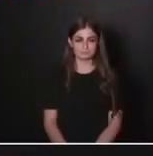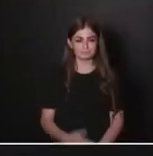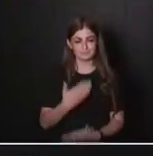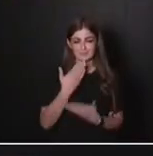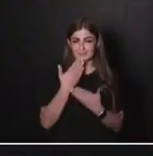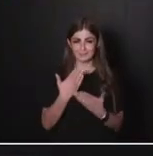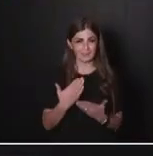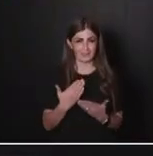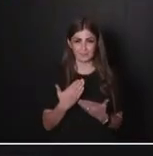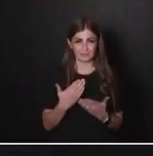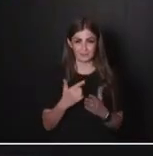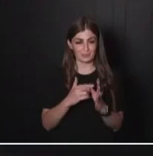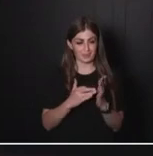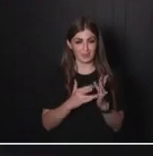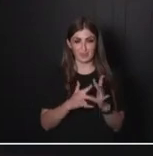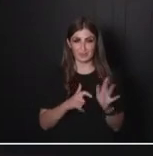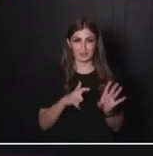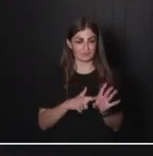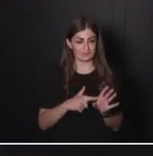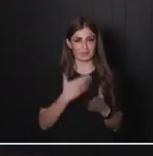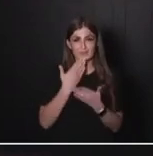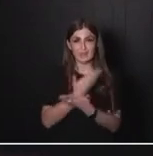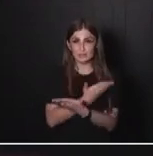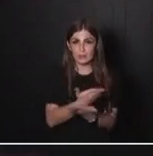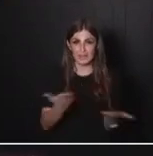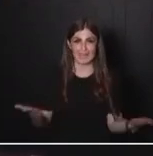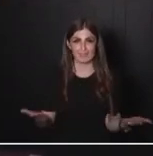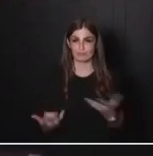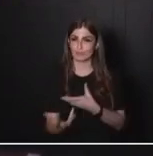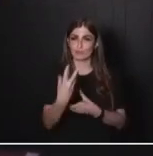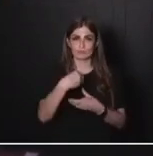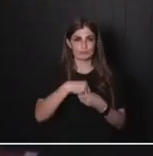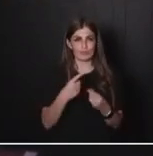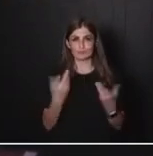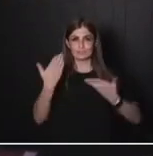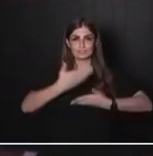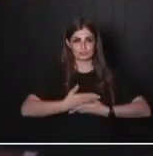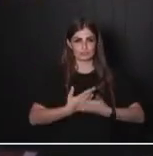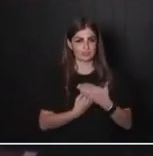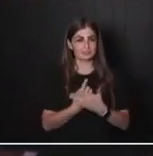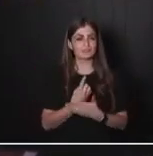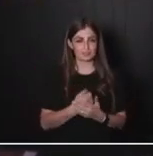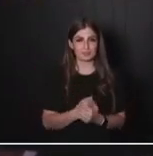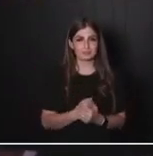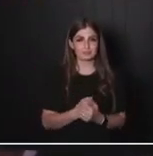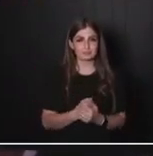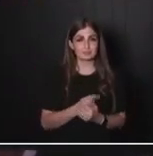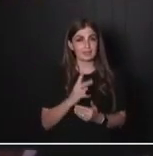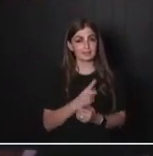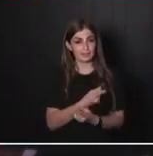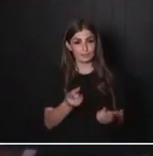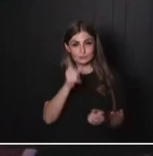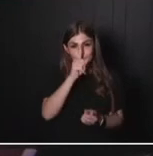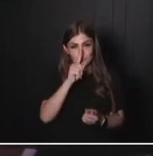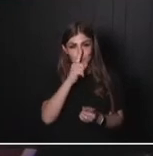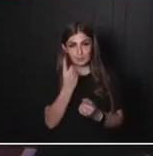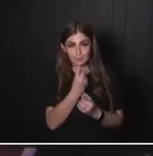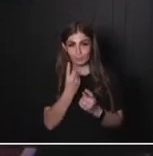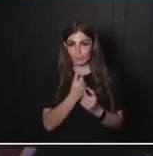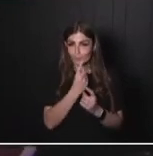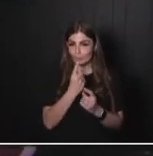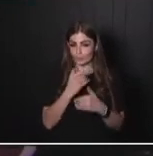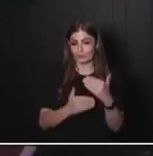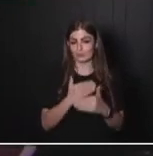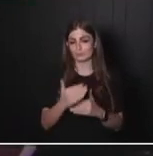Thank you so much, Anthony. Thanks to everyone who took part in tonight's event. And again, to those who participated in